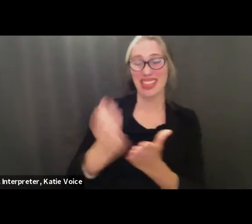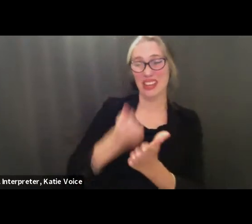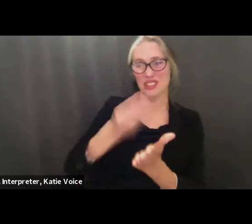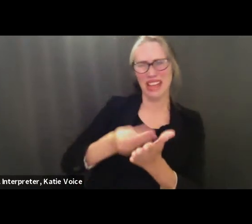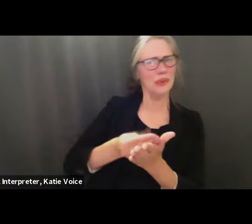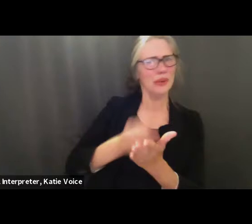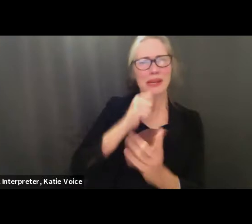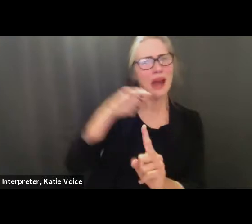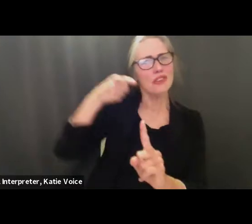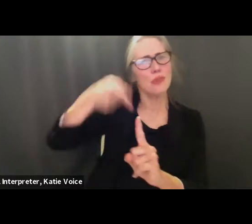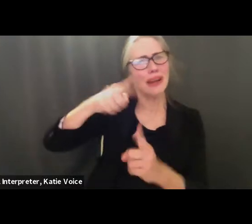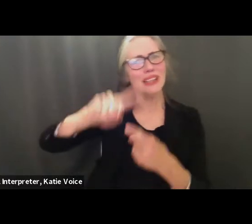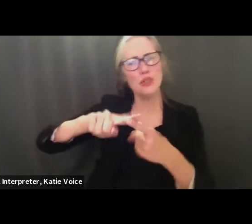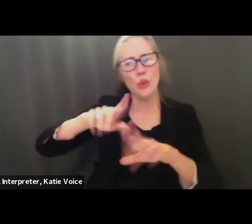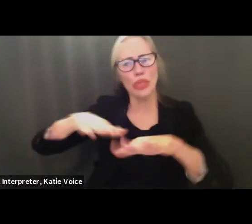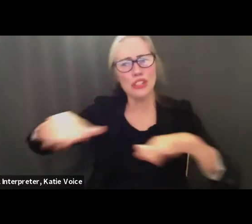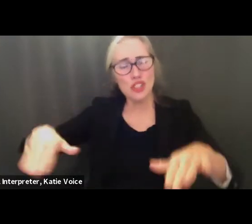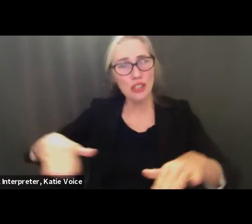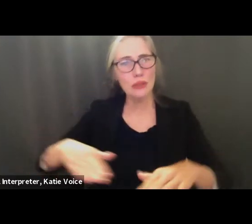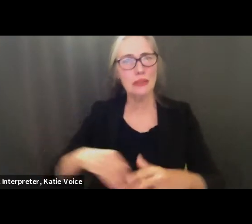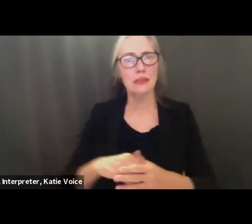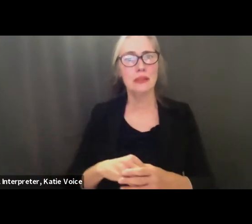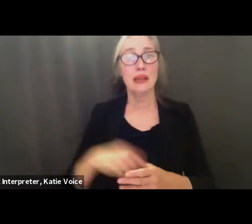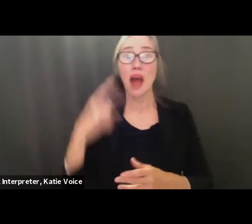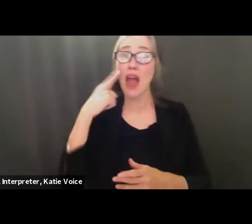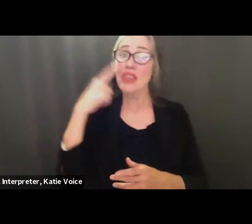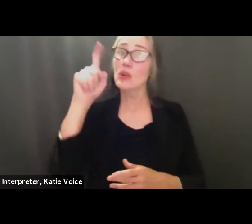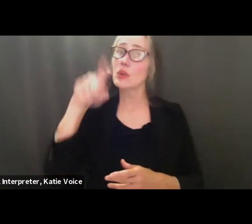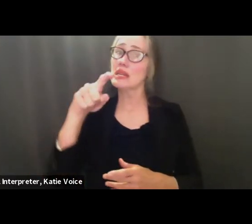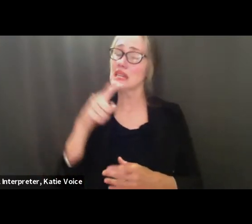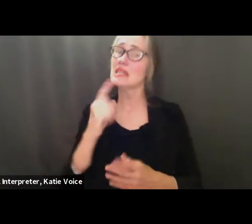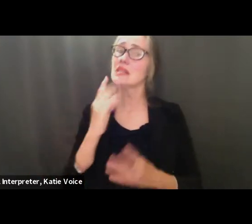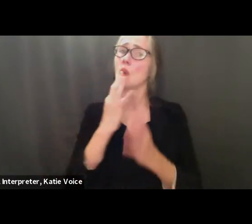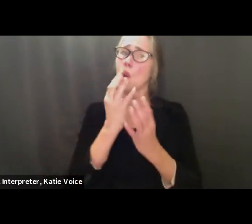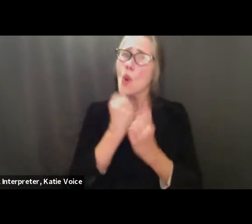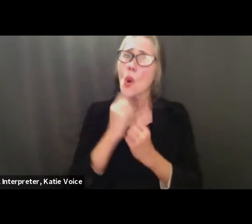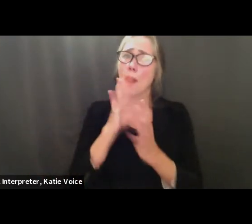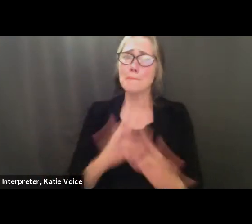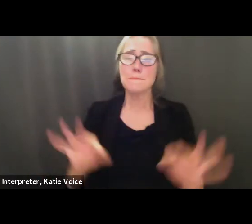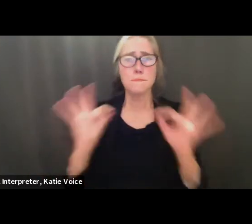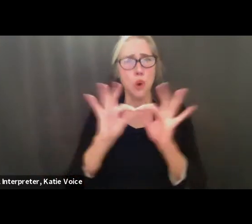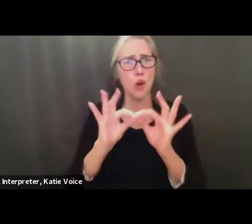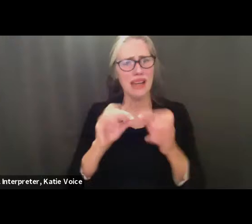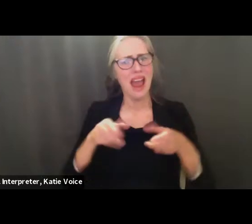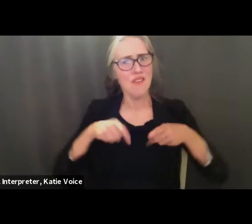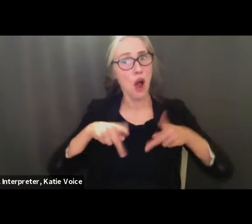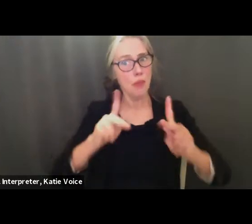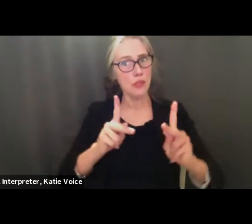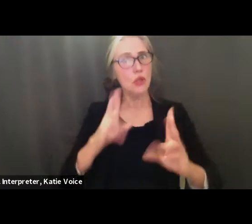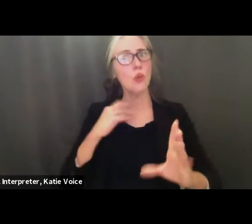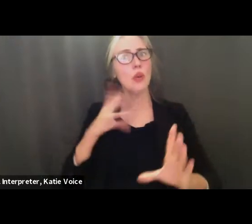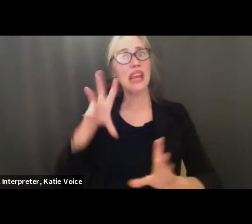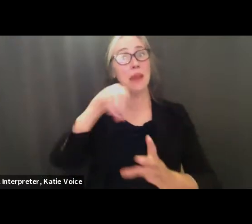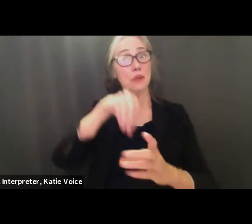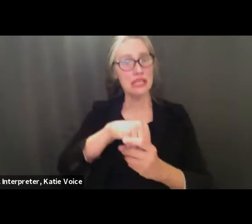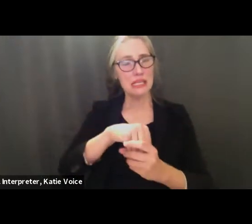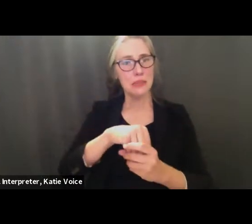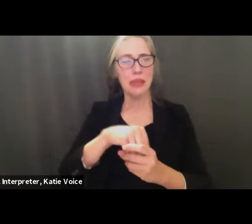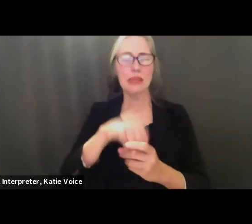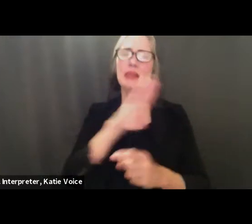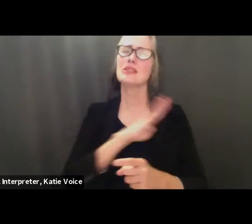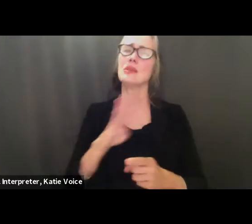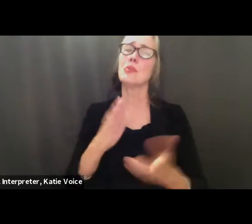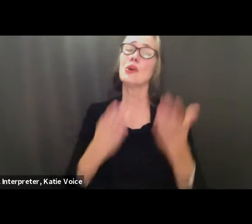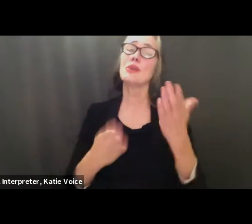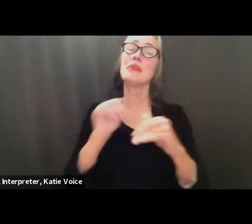we really weren't given a meaningful opportunity to participate. So I just really want the board to, perhaps they could just send